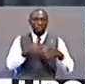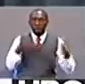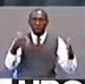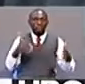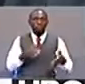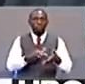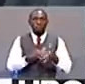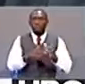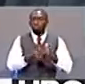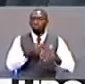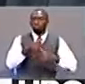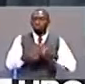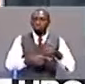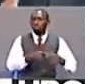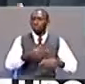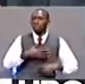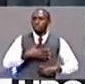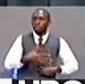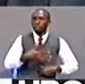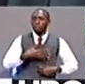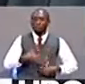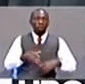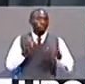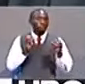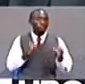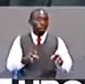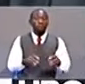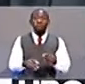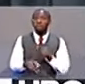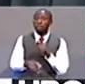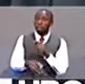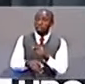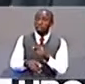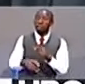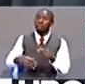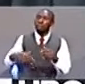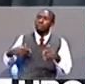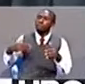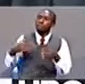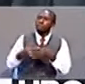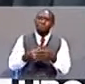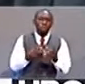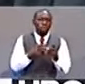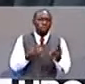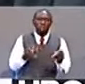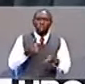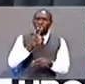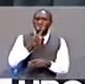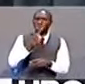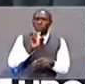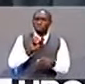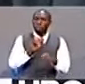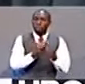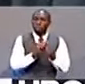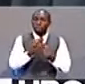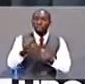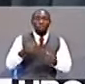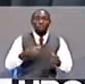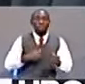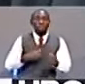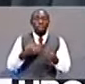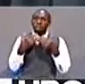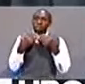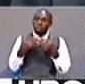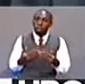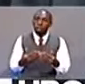ischemic. And this has taken some time, Madam Speaker. Since 2015, I want to thank the Catholic Church